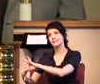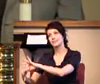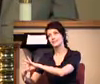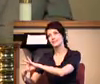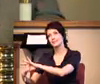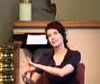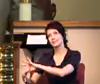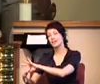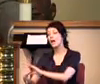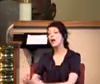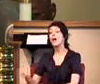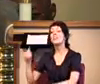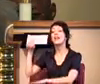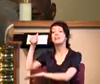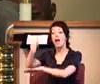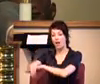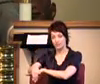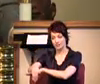On that night